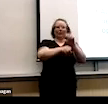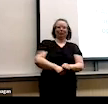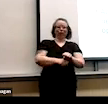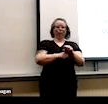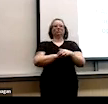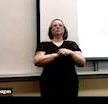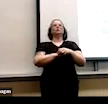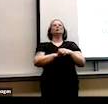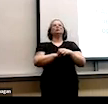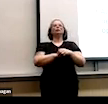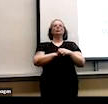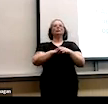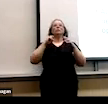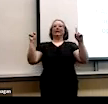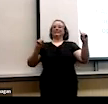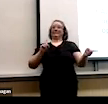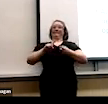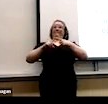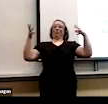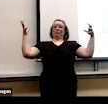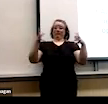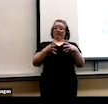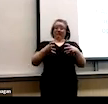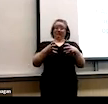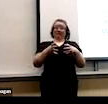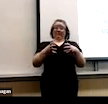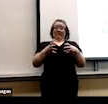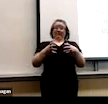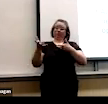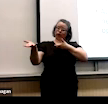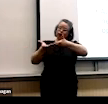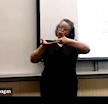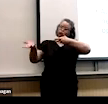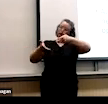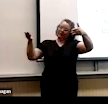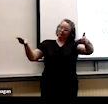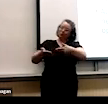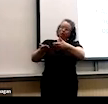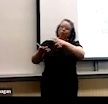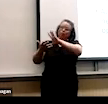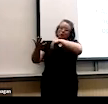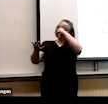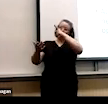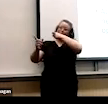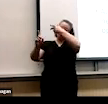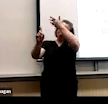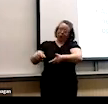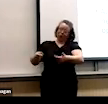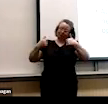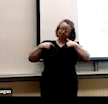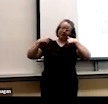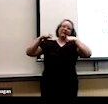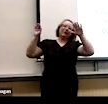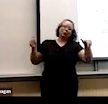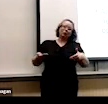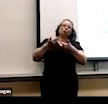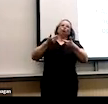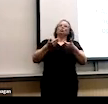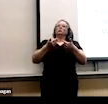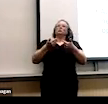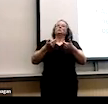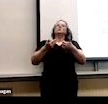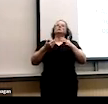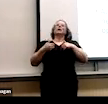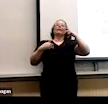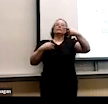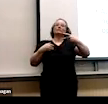out, and then I take a more major role. And so this is me becoming more active and involved and driving the care as time goes